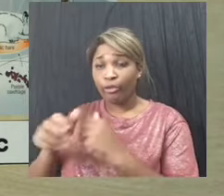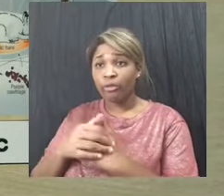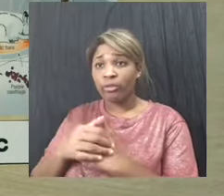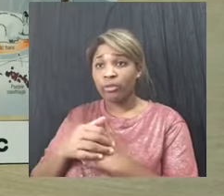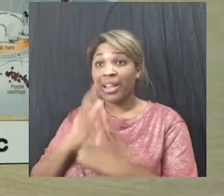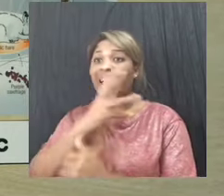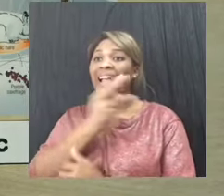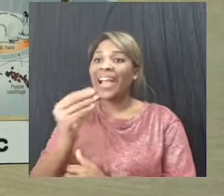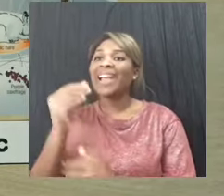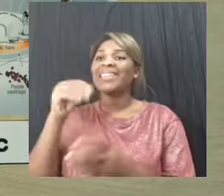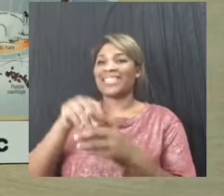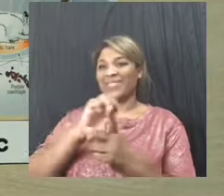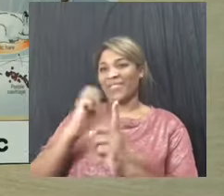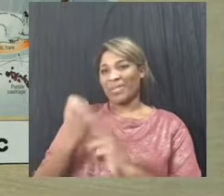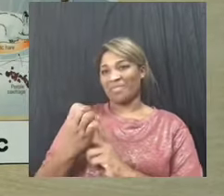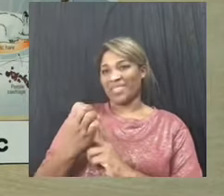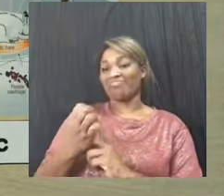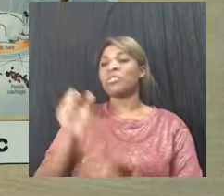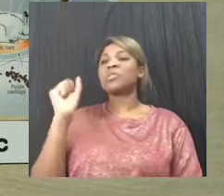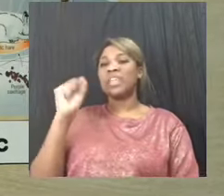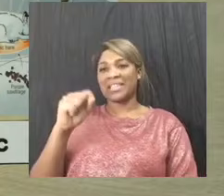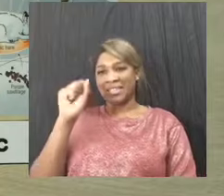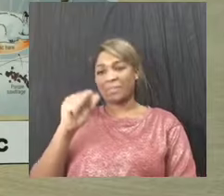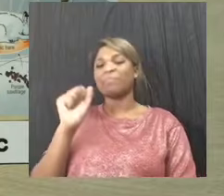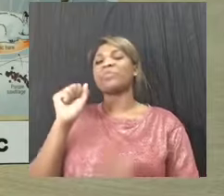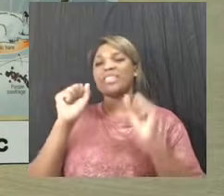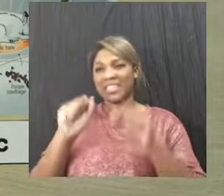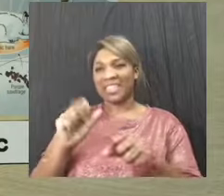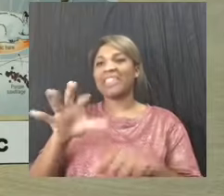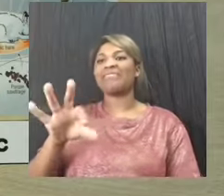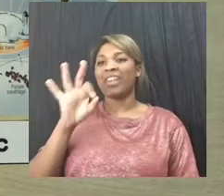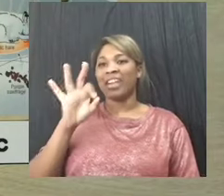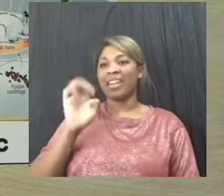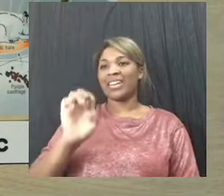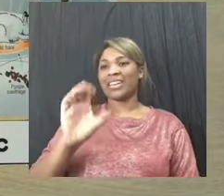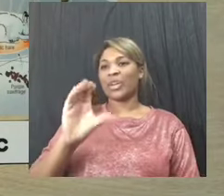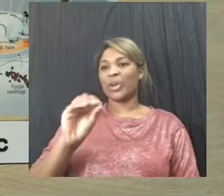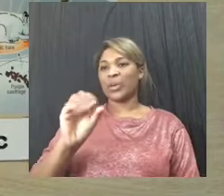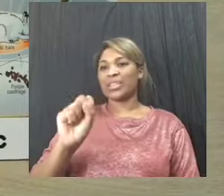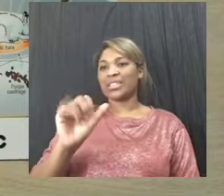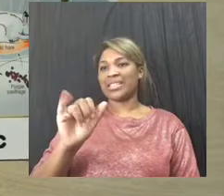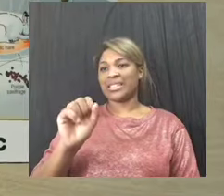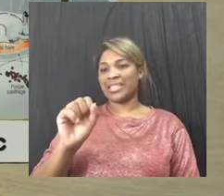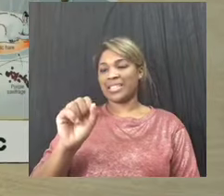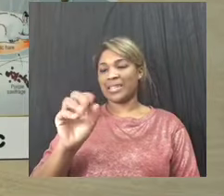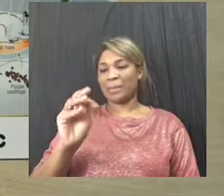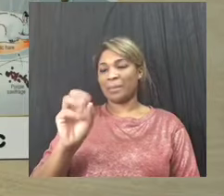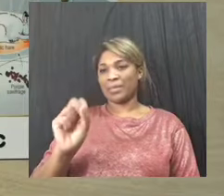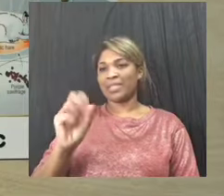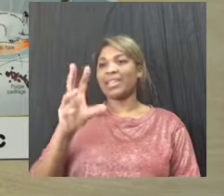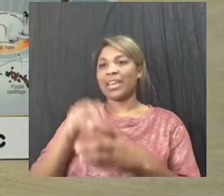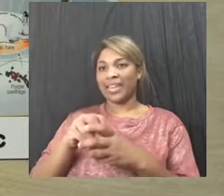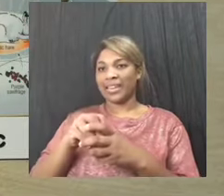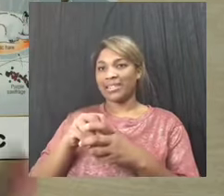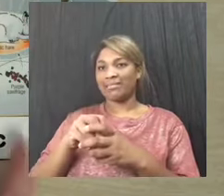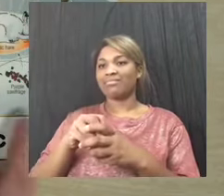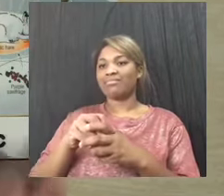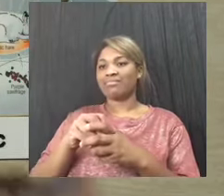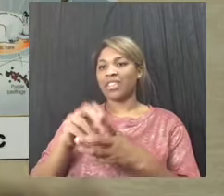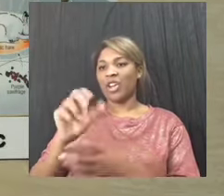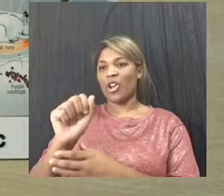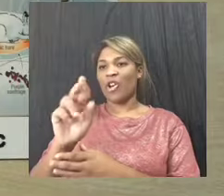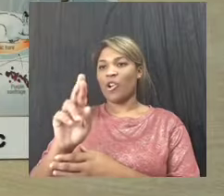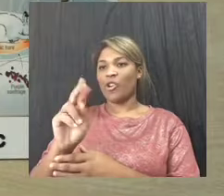and in the environment. So yes, we can find ecosystems in the Arctic. I